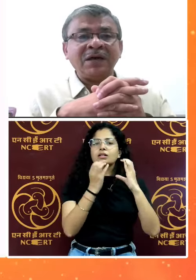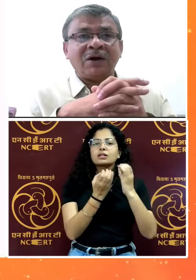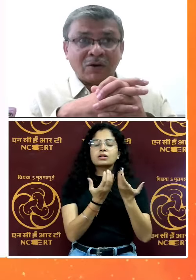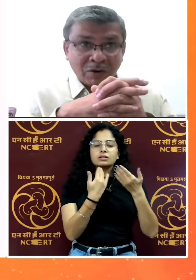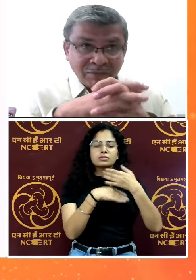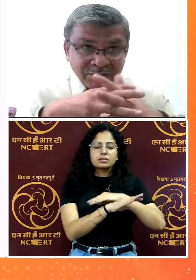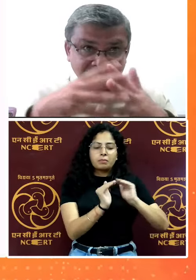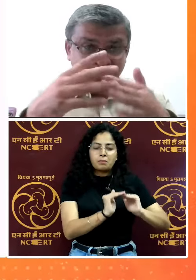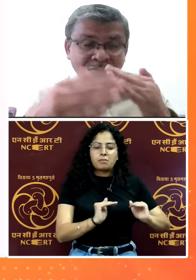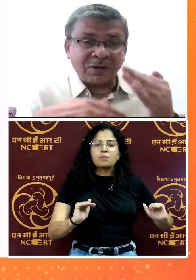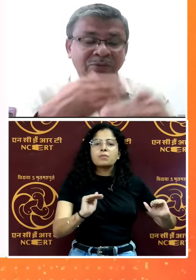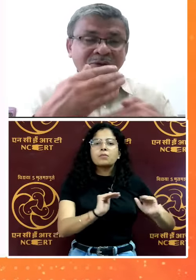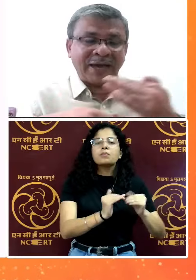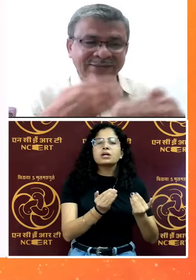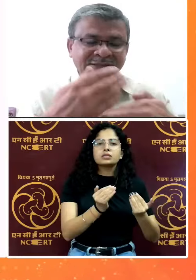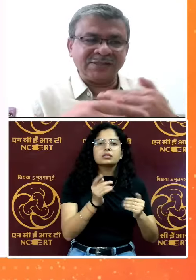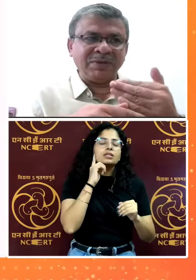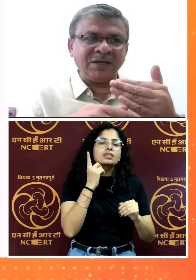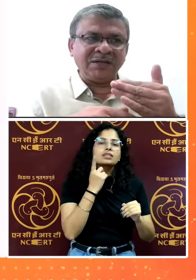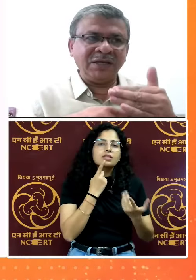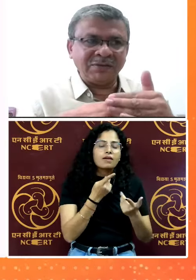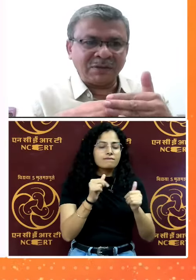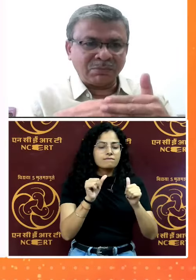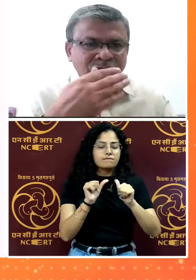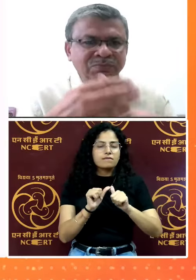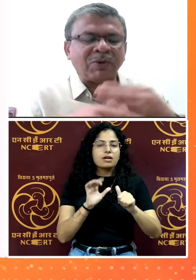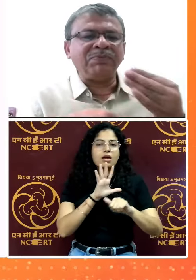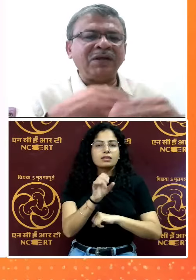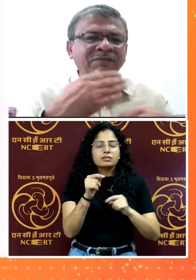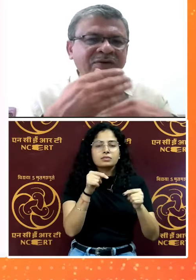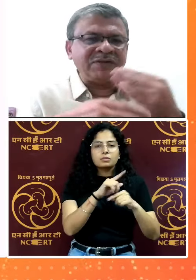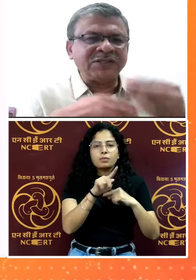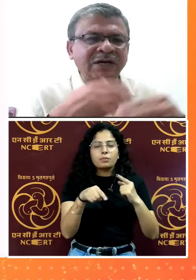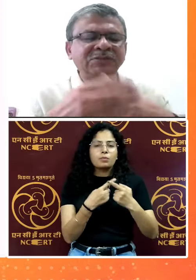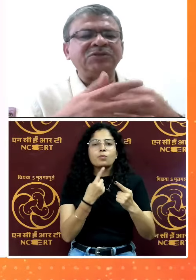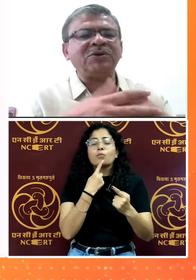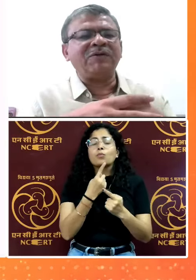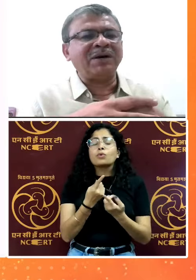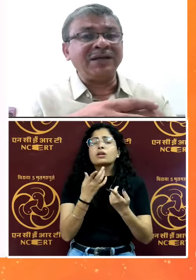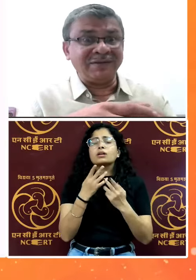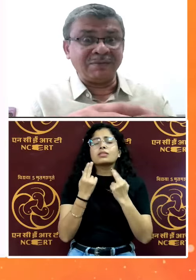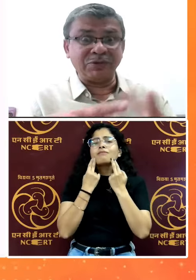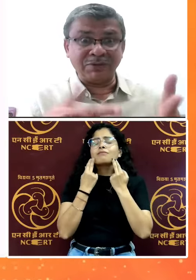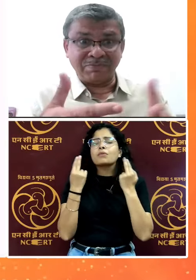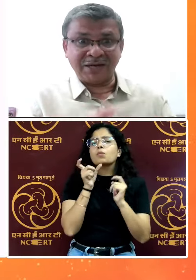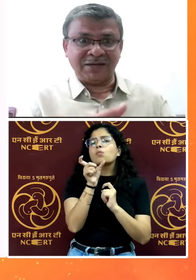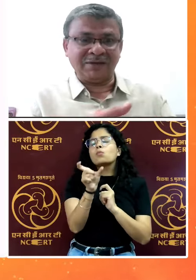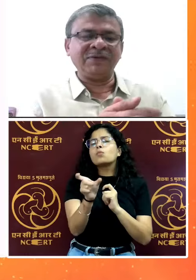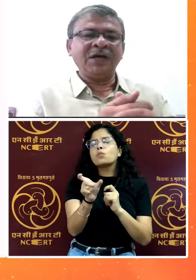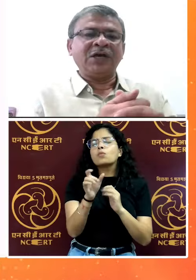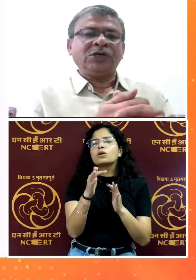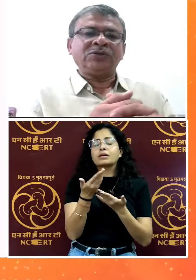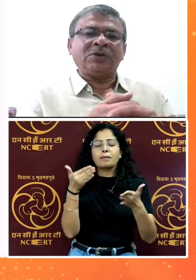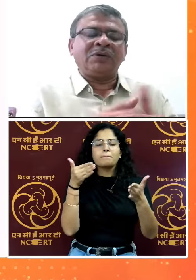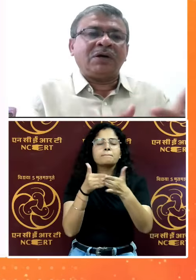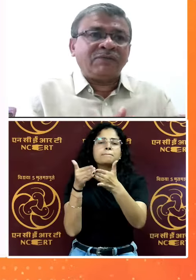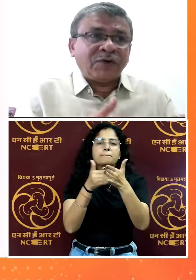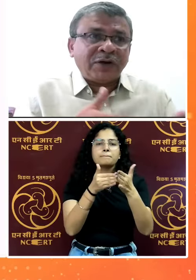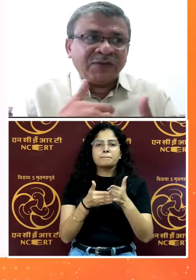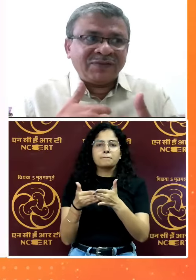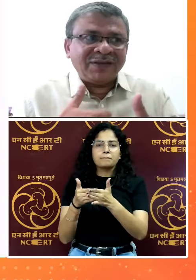impairment, always when we talk about accessibility, the most popular word which comes into our mind is about the barriers.